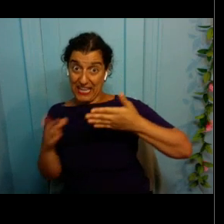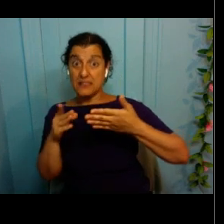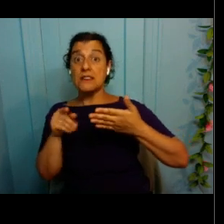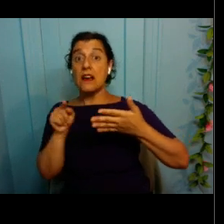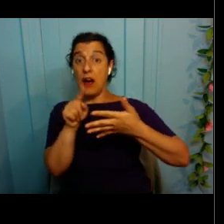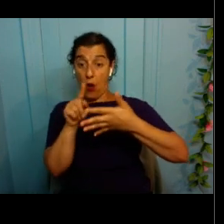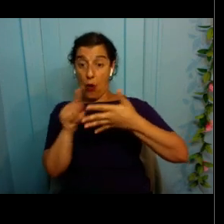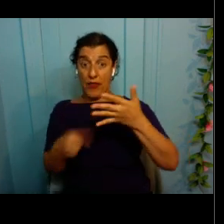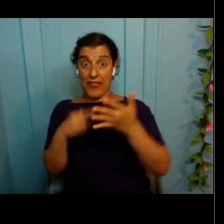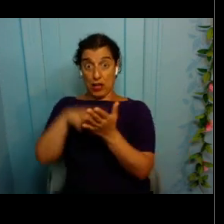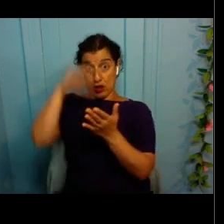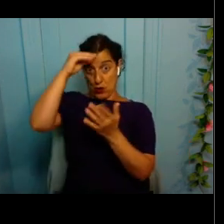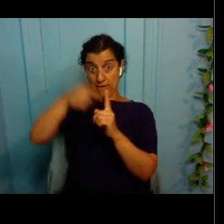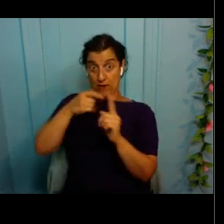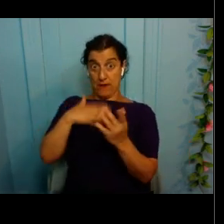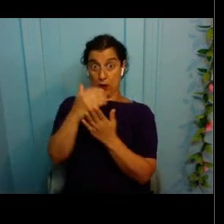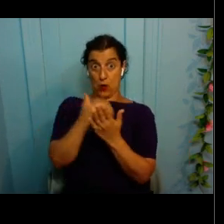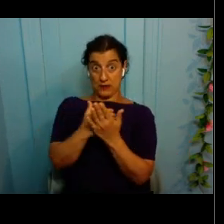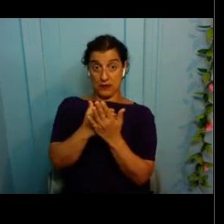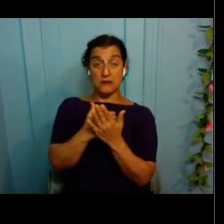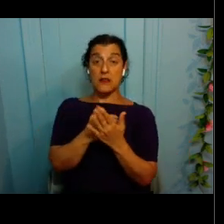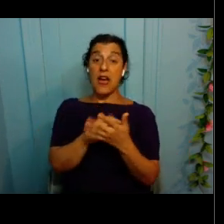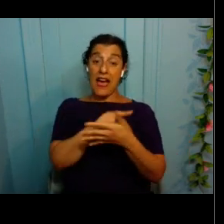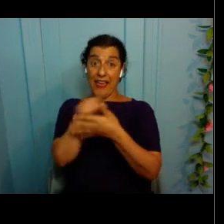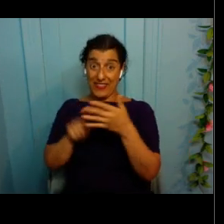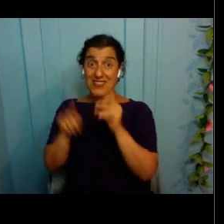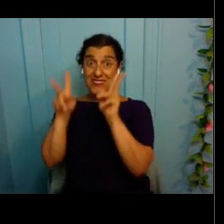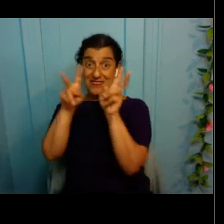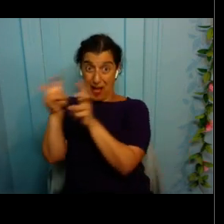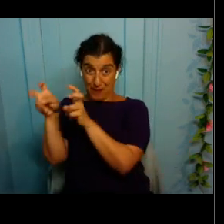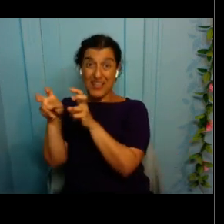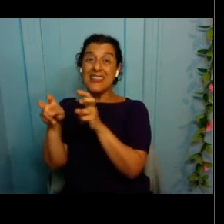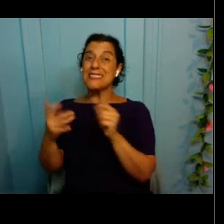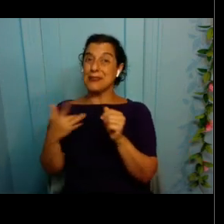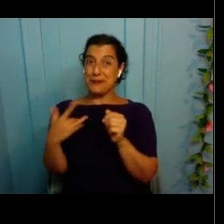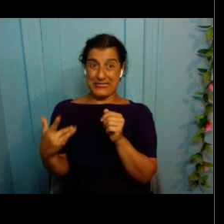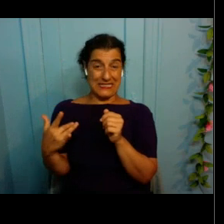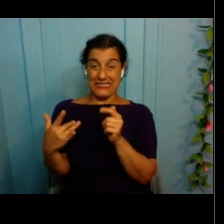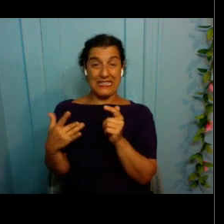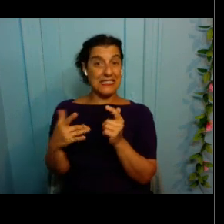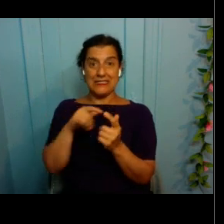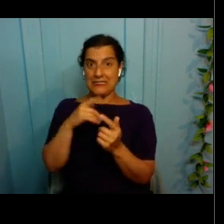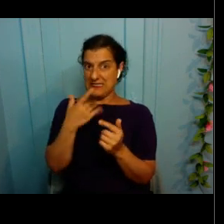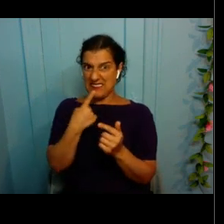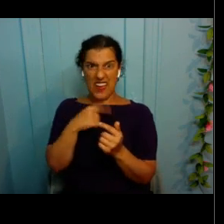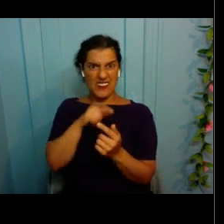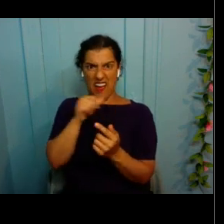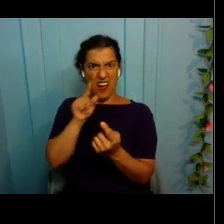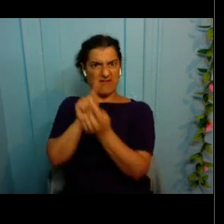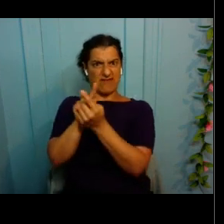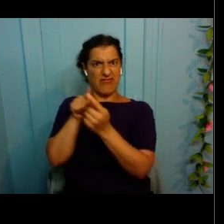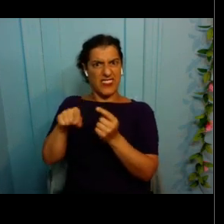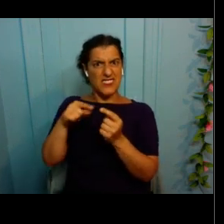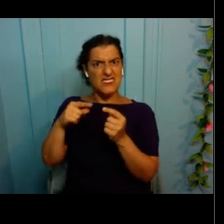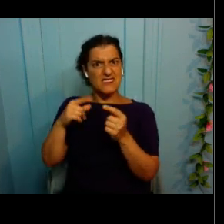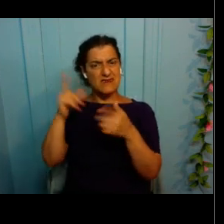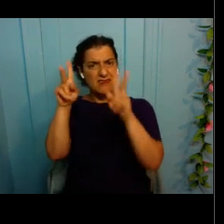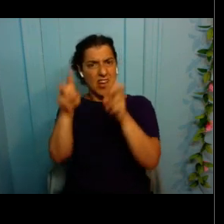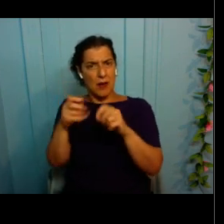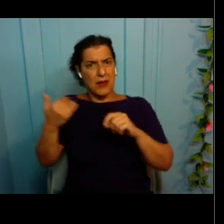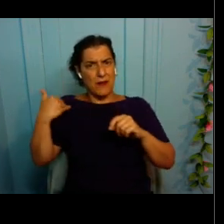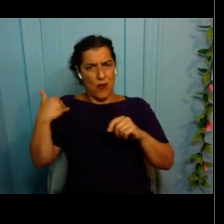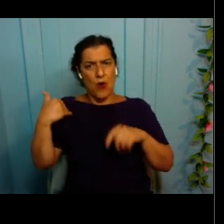courses. And these topics are also consistently mentioned as topics which they've not encountered before. So, and I'm going to talk